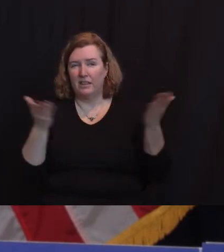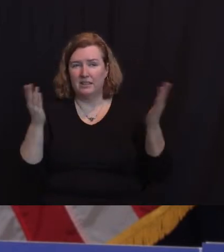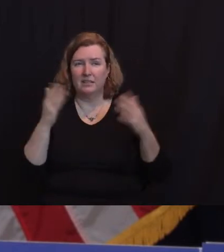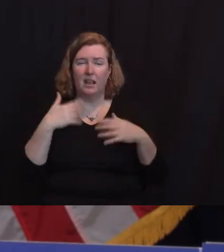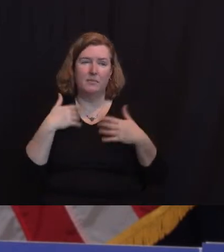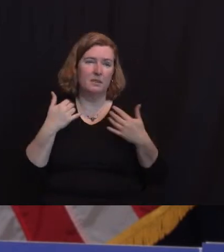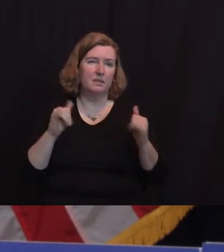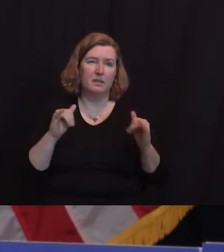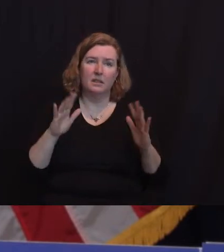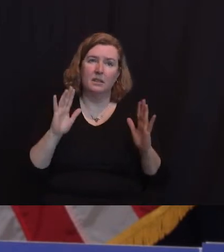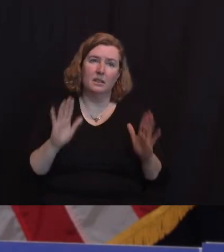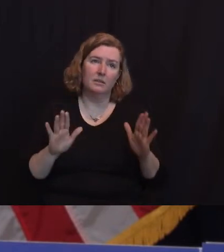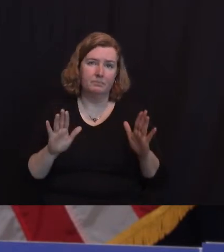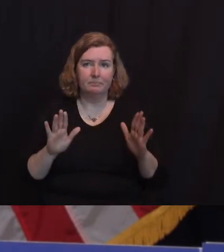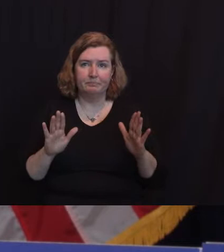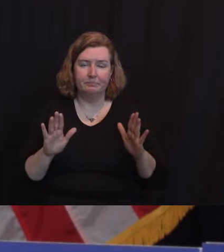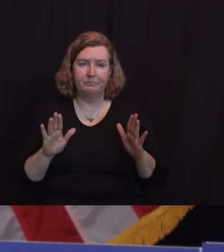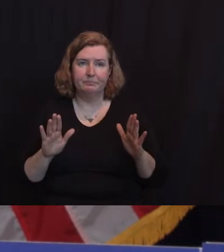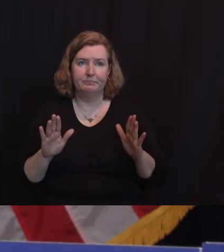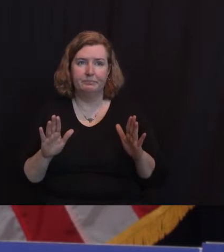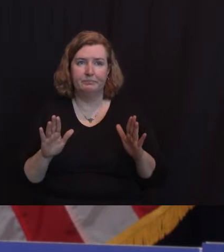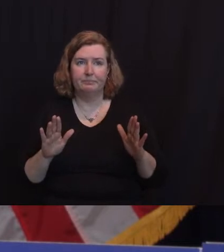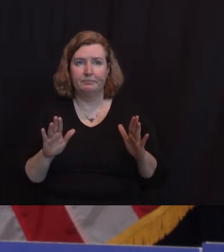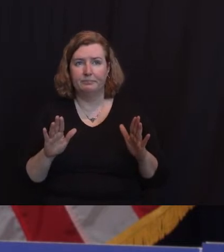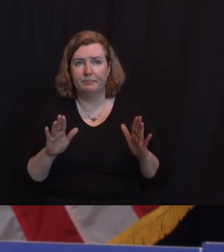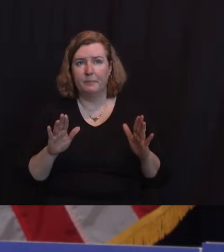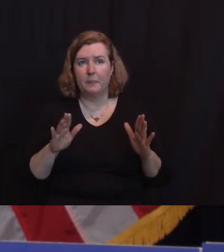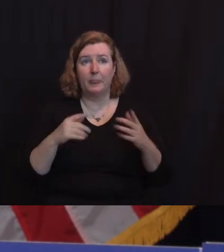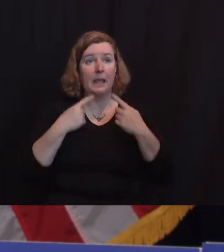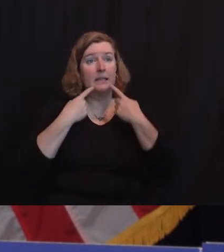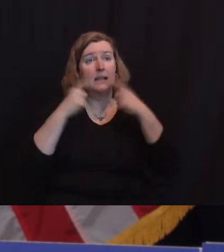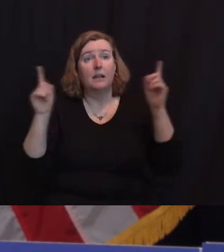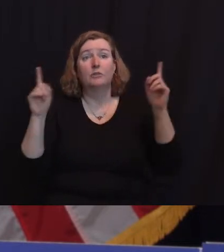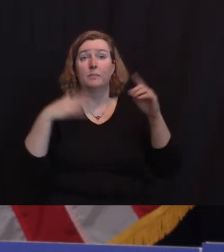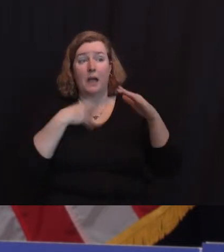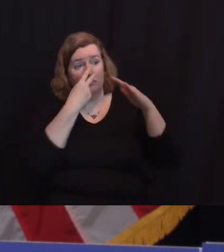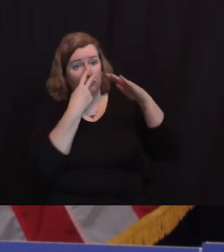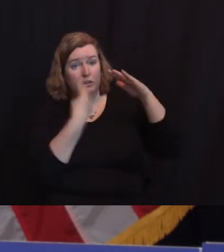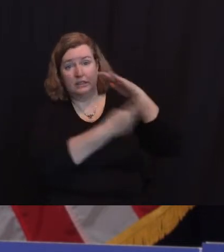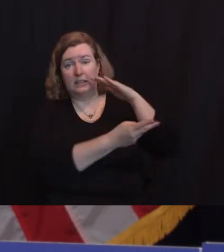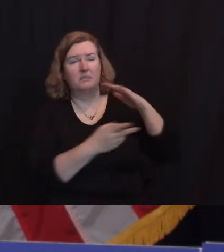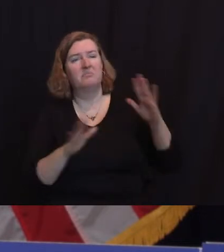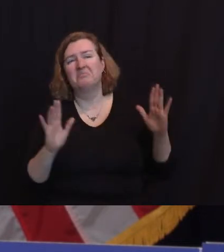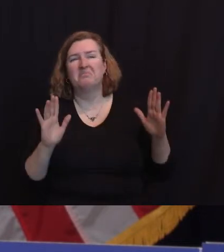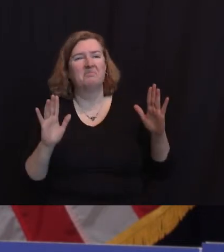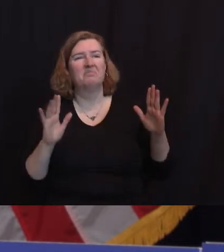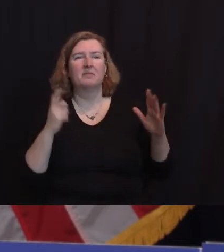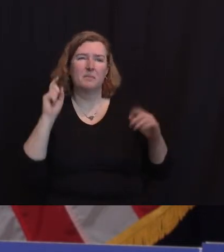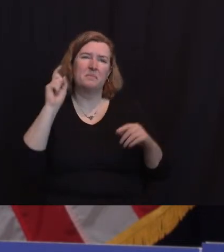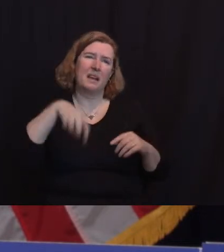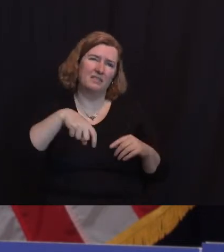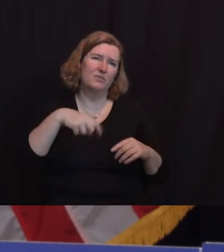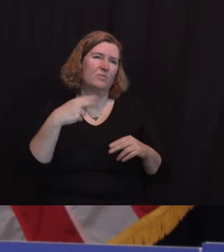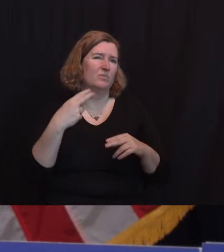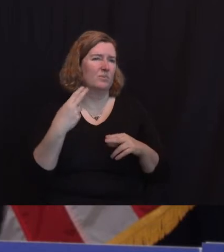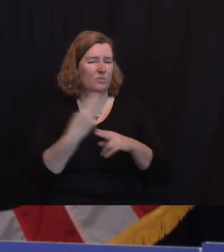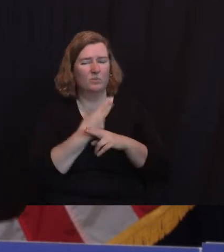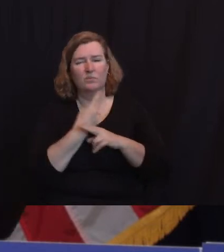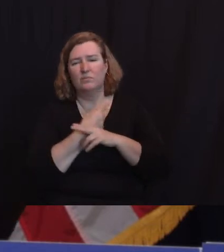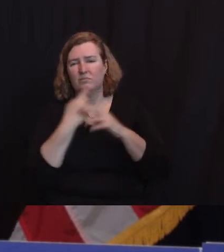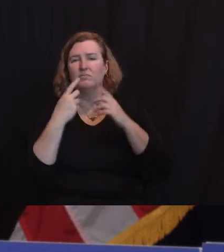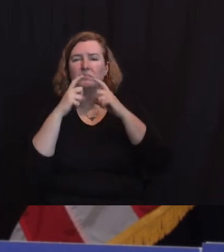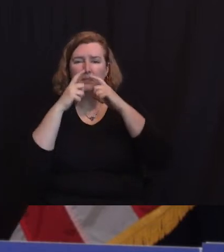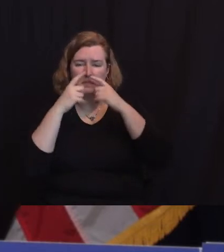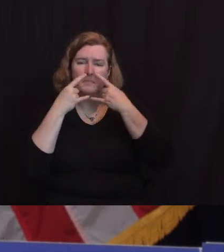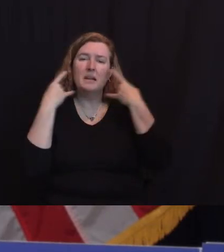basically make any prediction of when it would be. I think that we are going to continue to have to do these mitigation strategies, and I worry